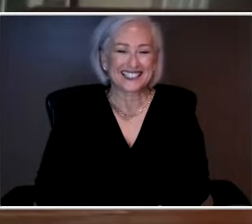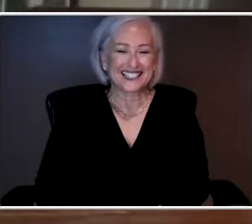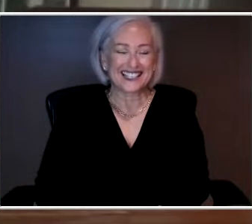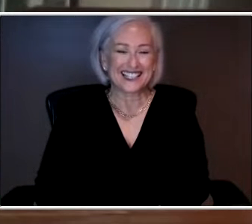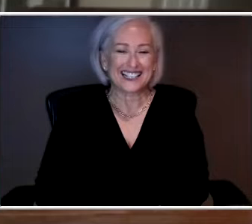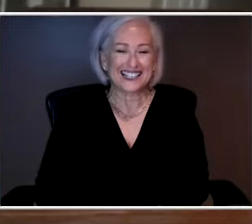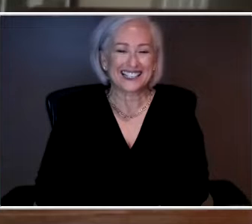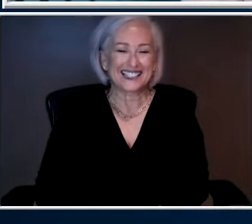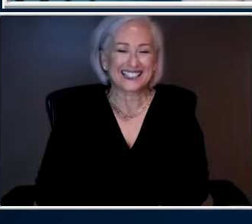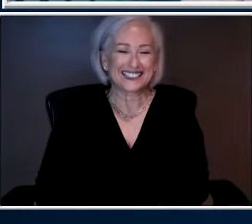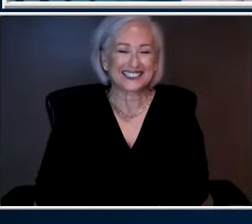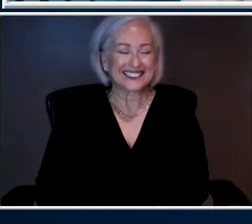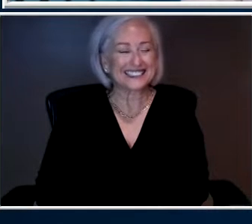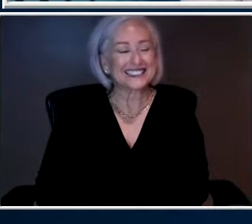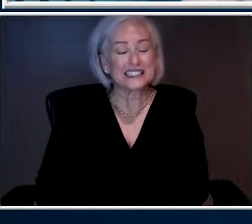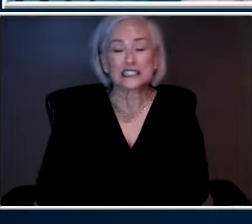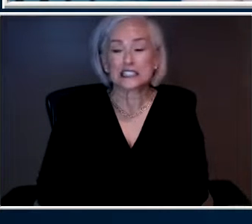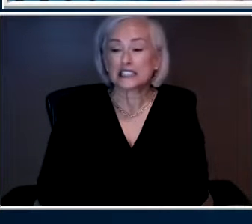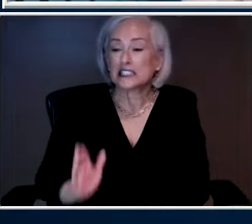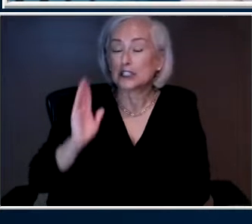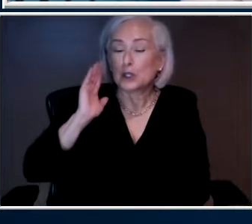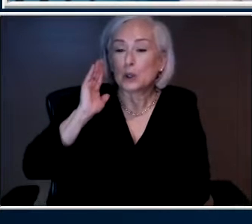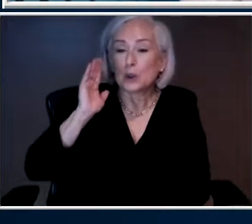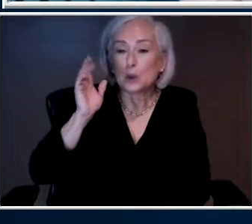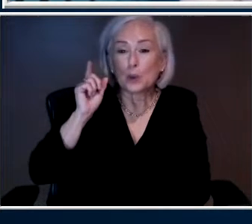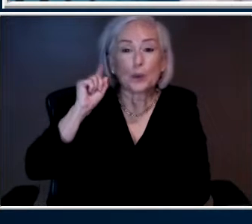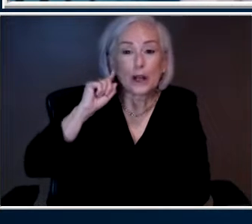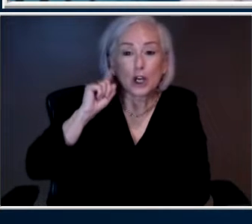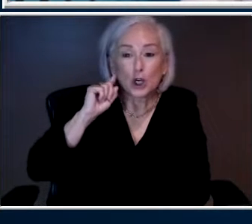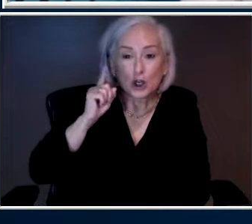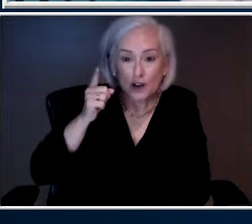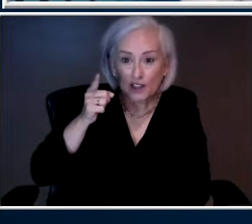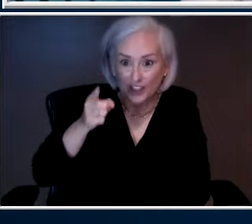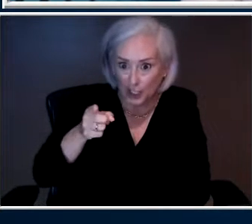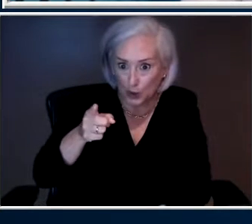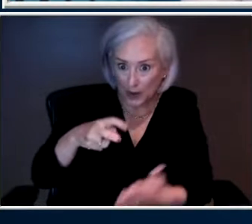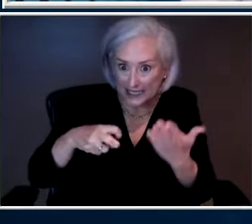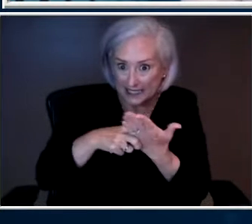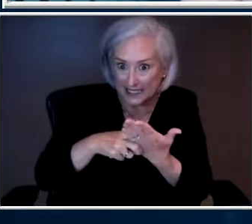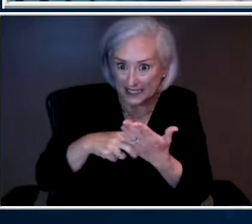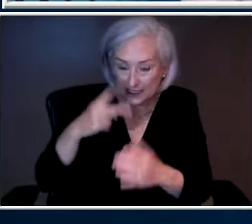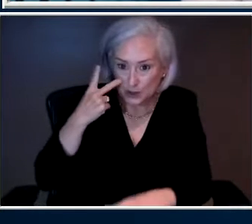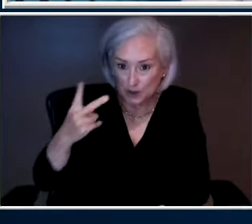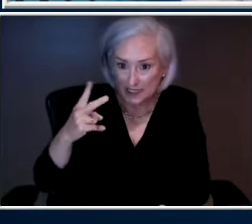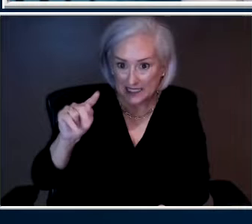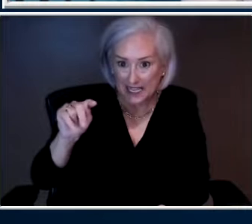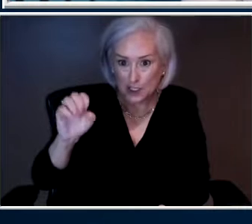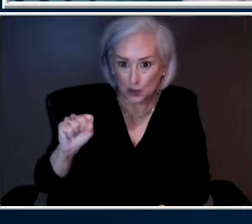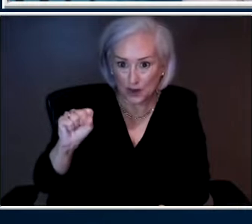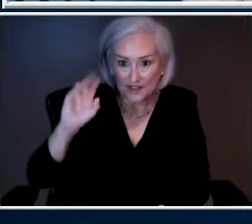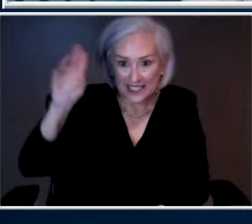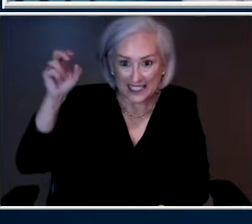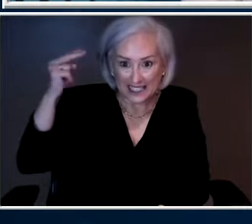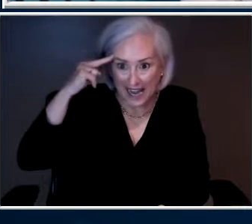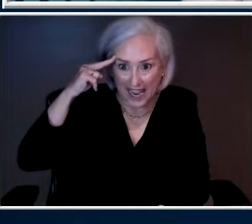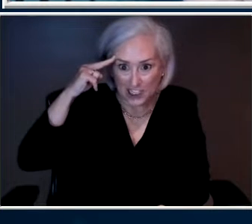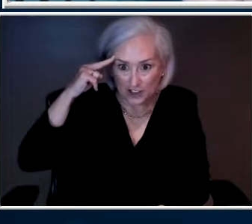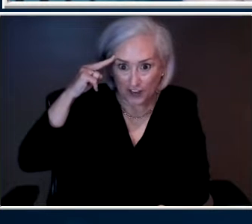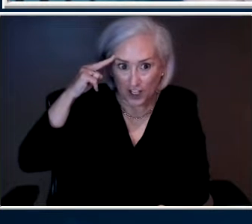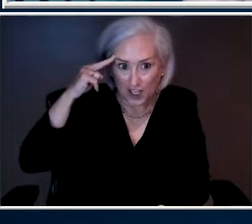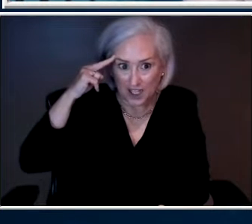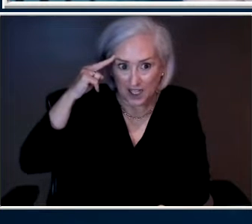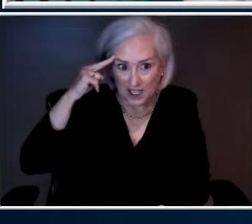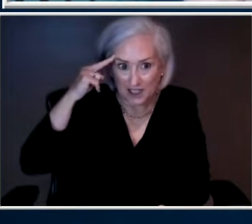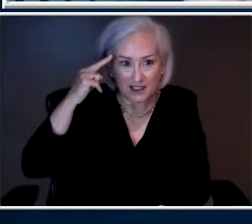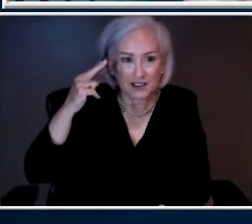Well, we heard that you had tickets to go see Taylor in Nashville. Is that right? Mother Nature, you